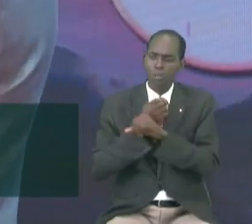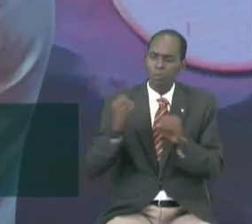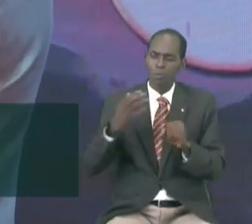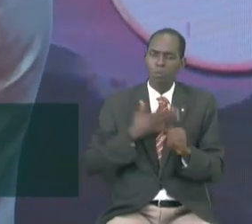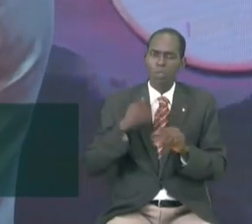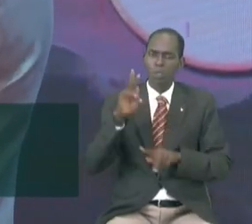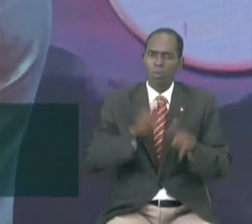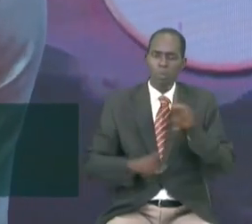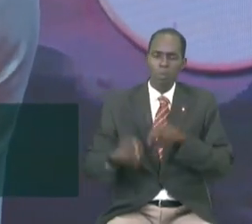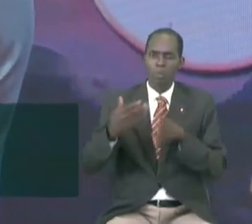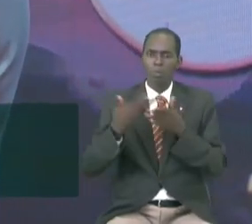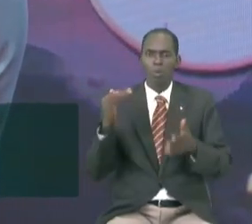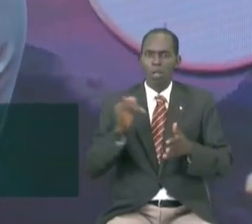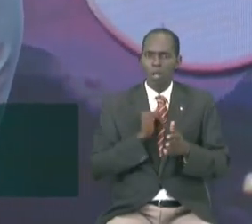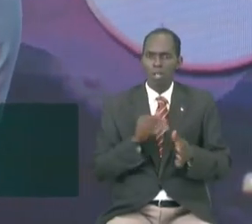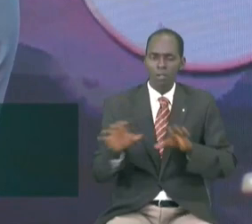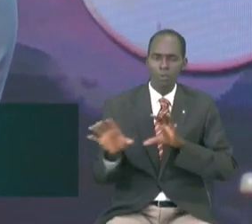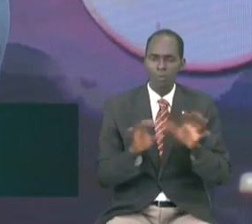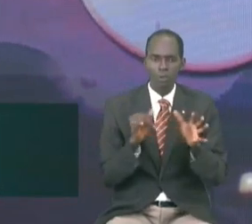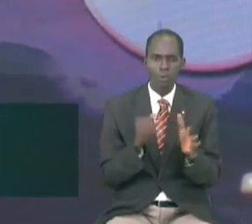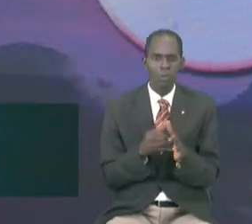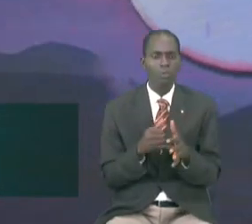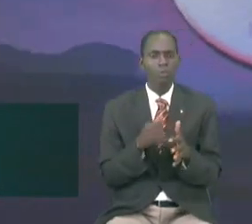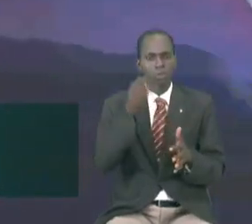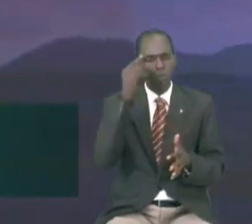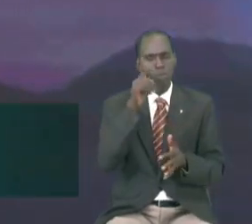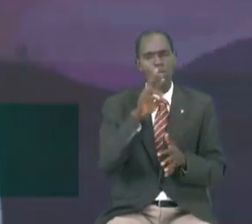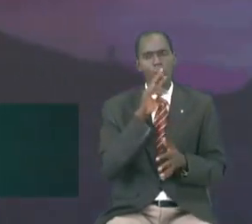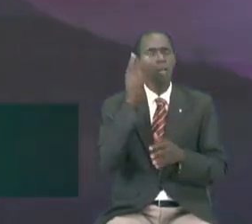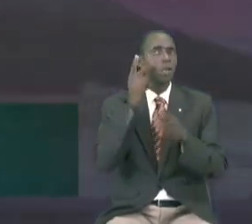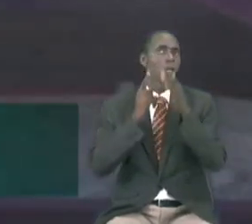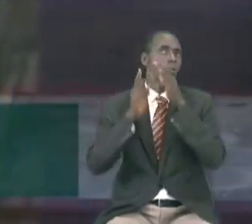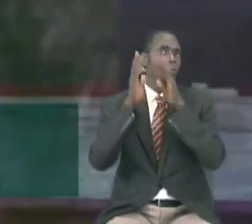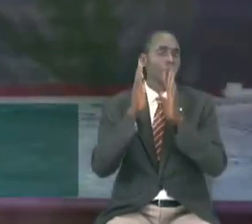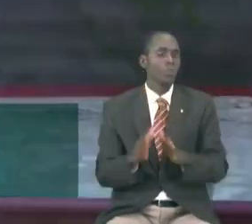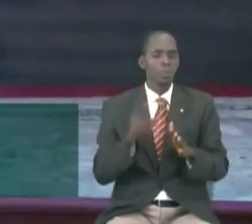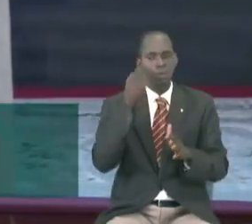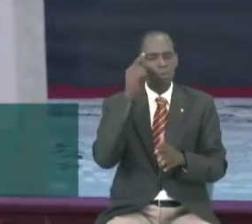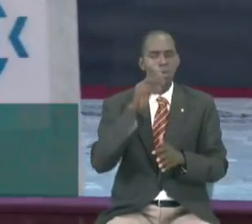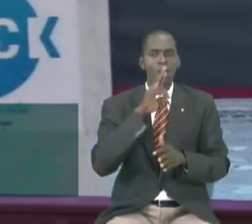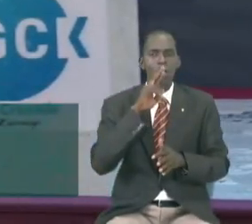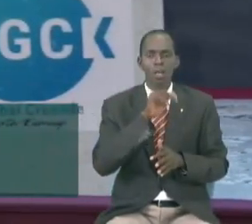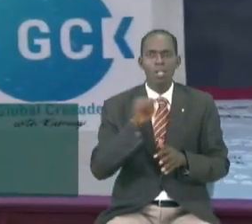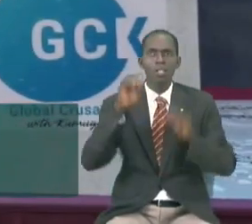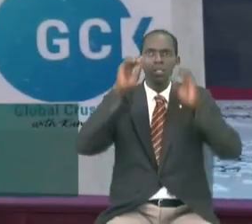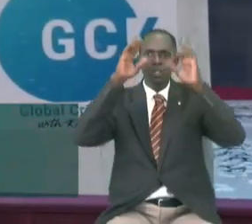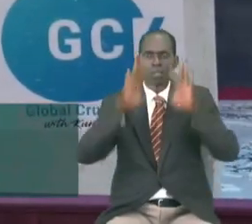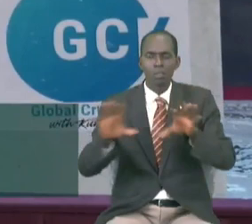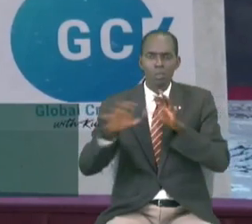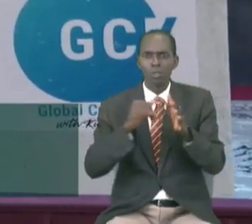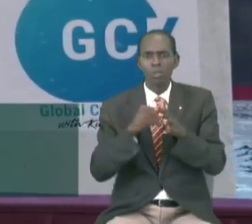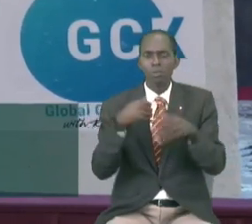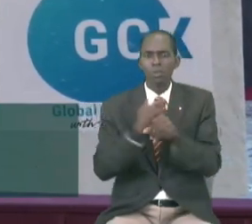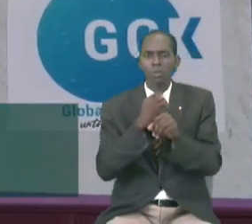does that raise you up to the level of divinity? Does that raise you up to equality with